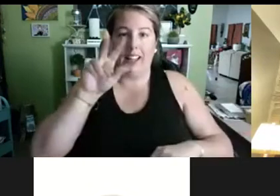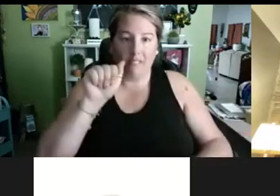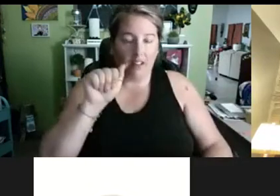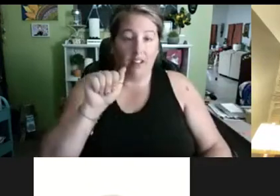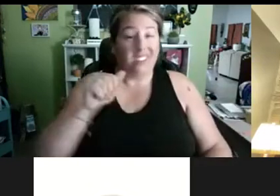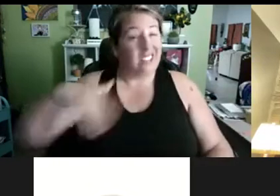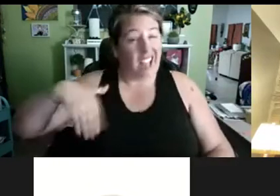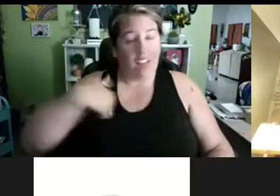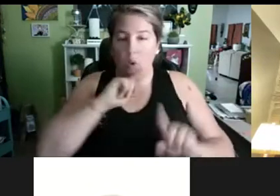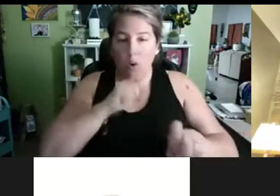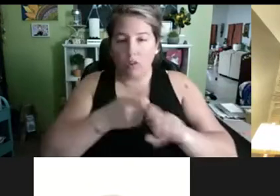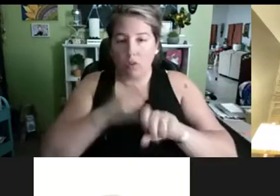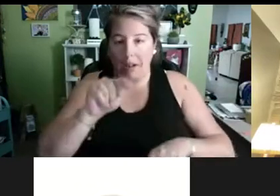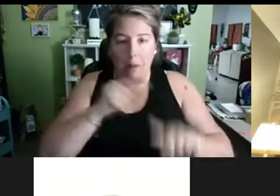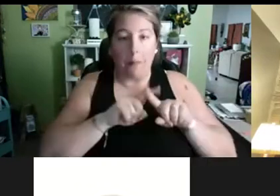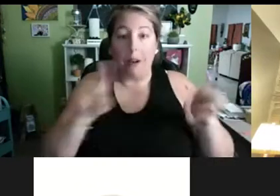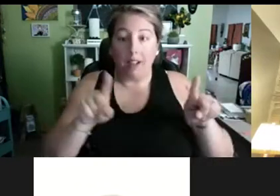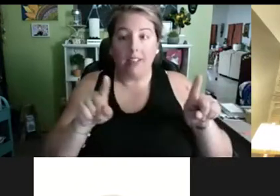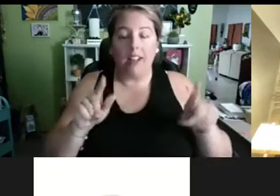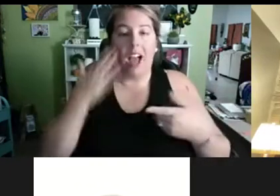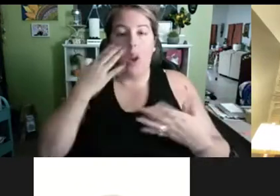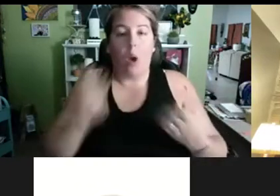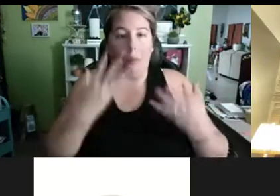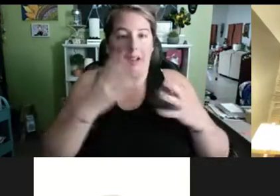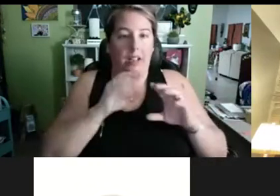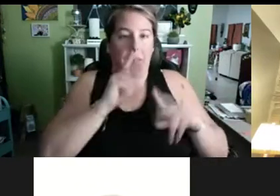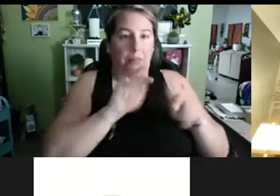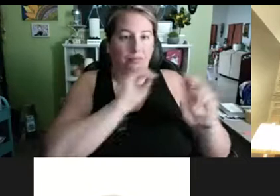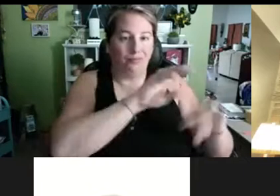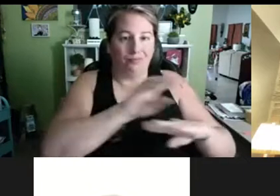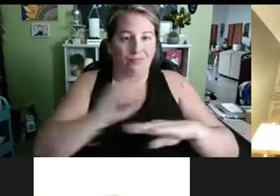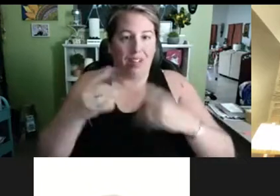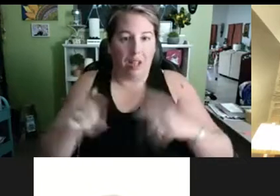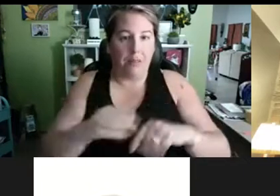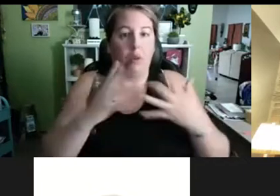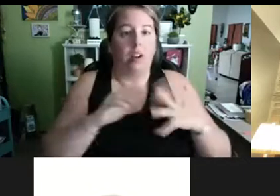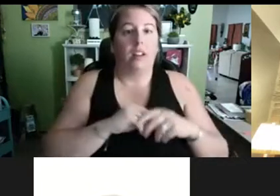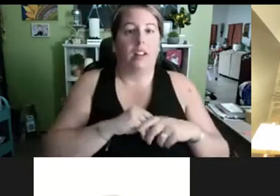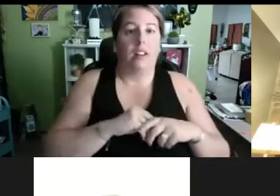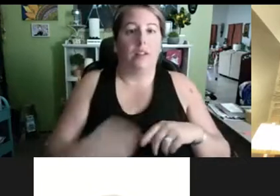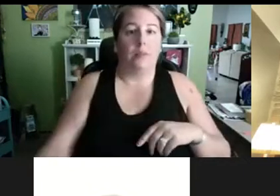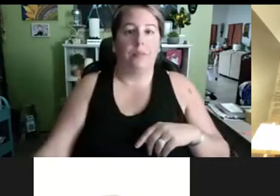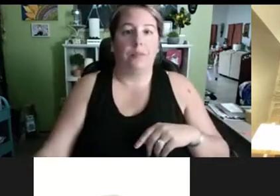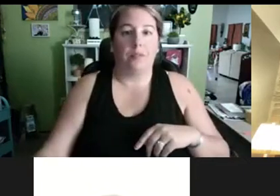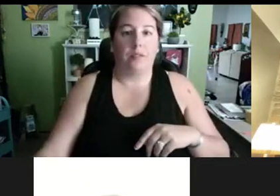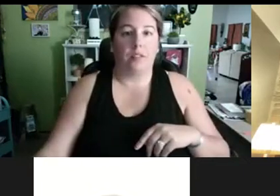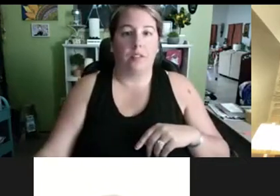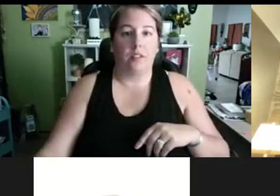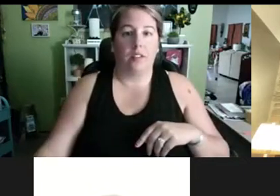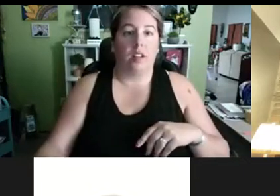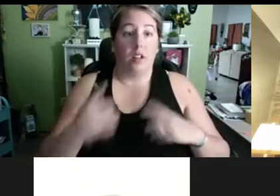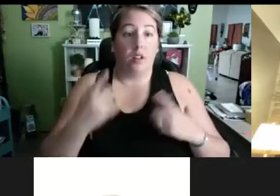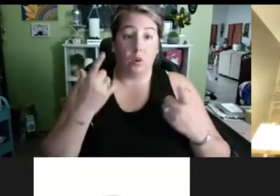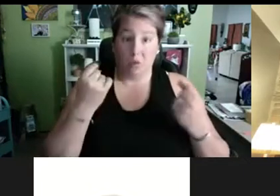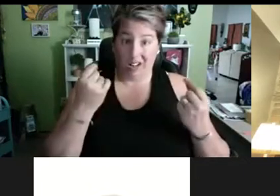orders yet, but I don't know how much she sent it out. But what I could do is in 2 weeks, if she doesn't have